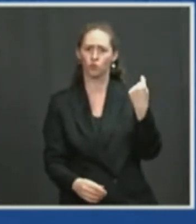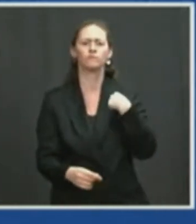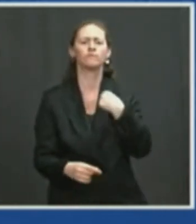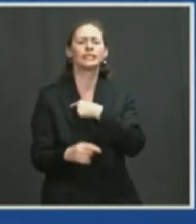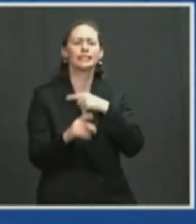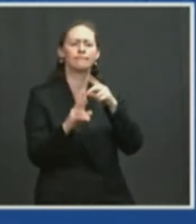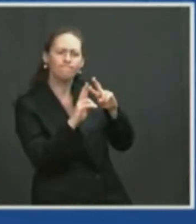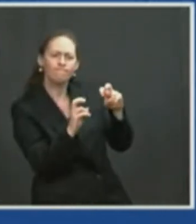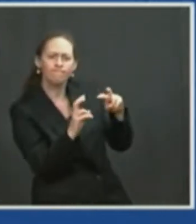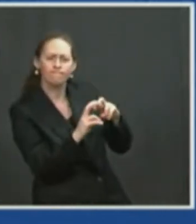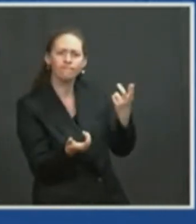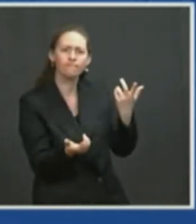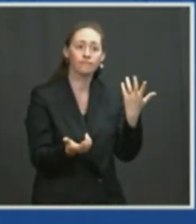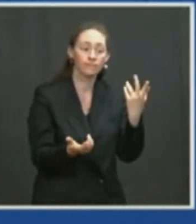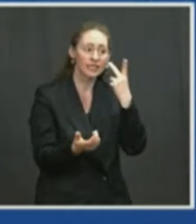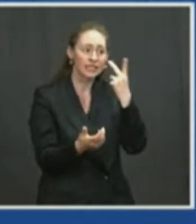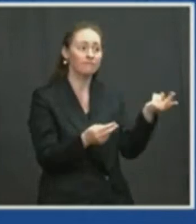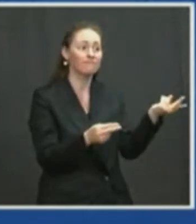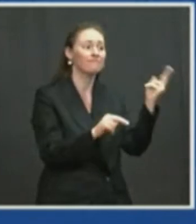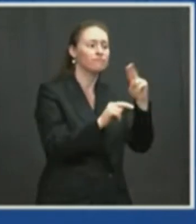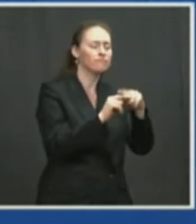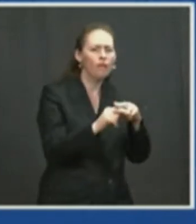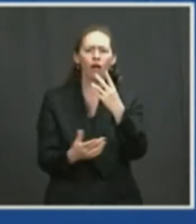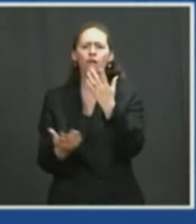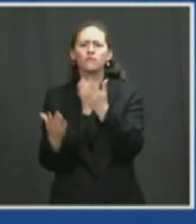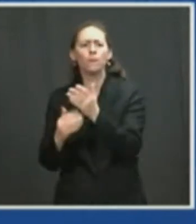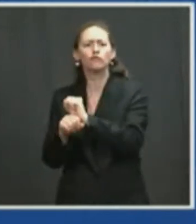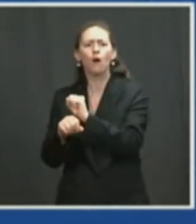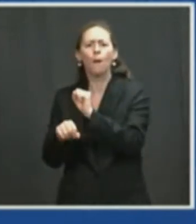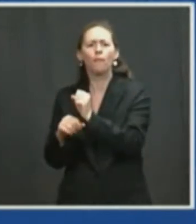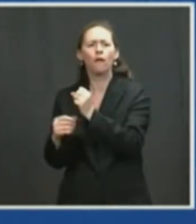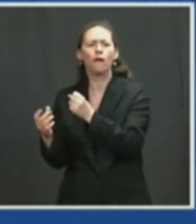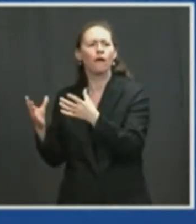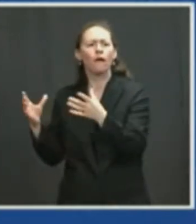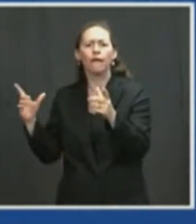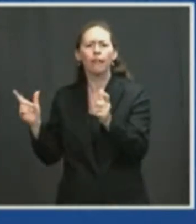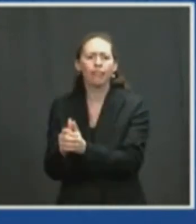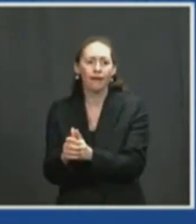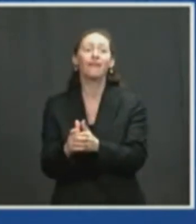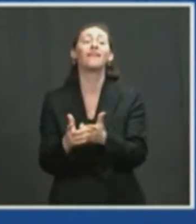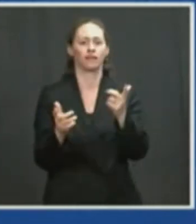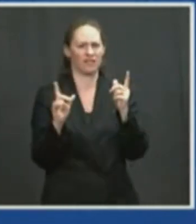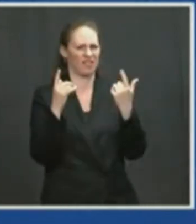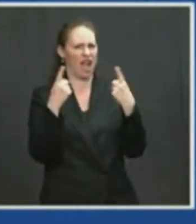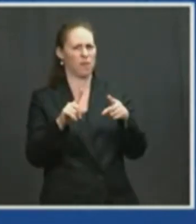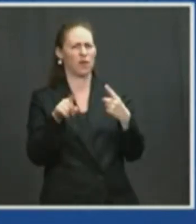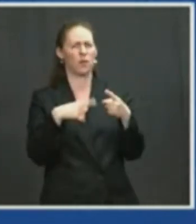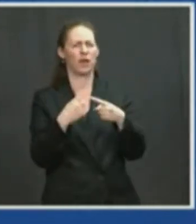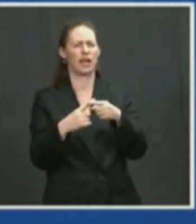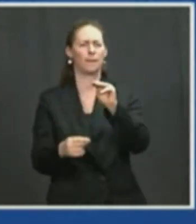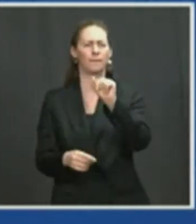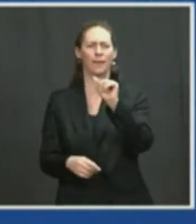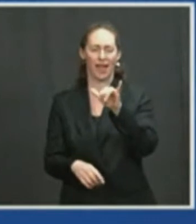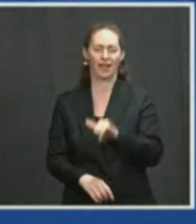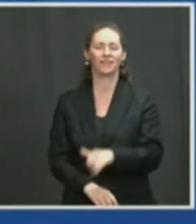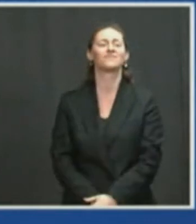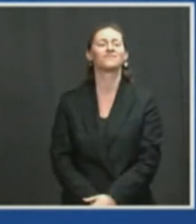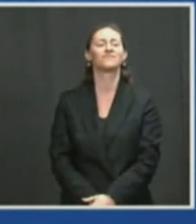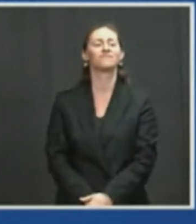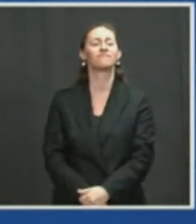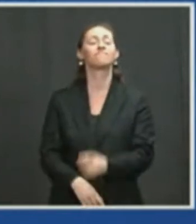that week in May, we only had 35% of working age adults had been fully